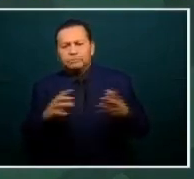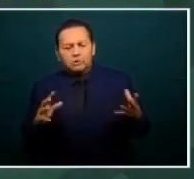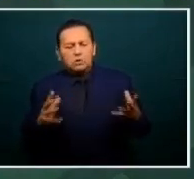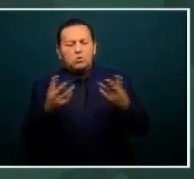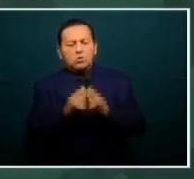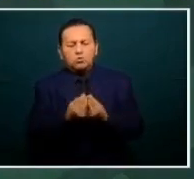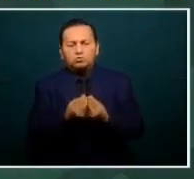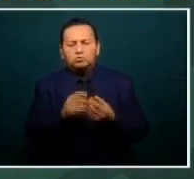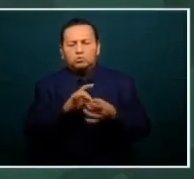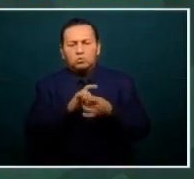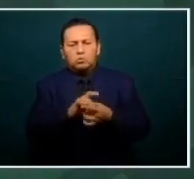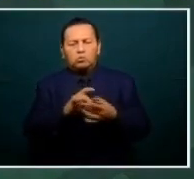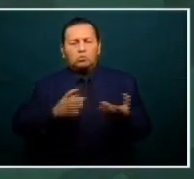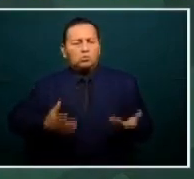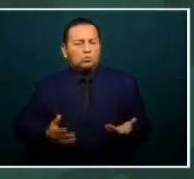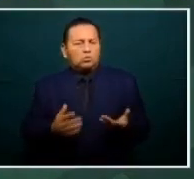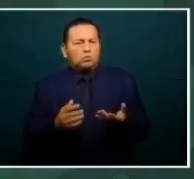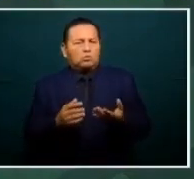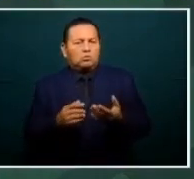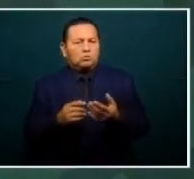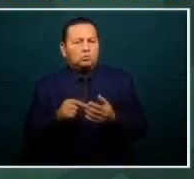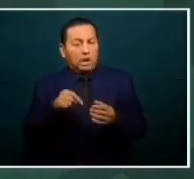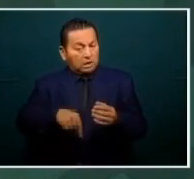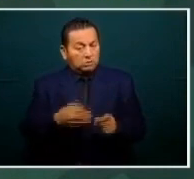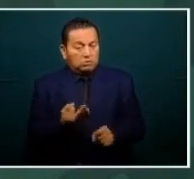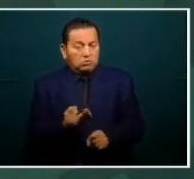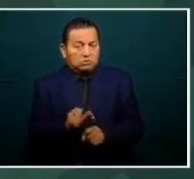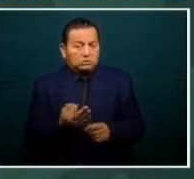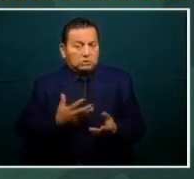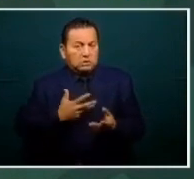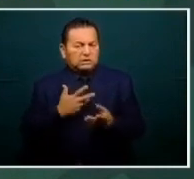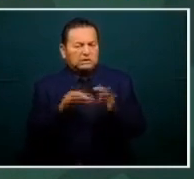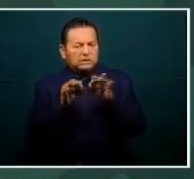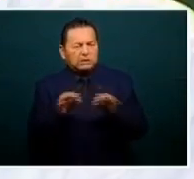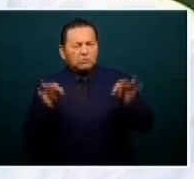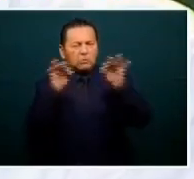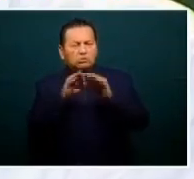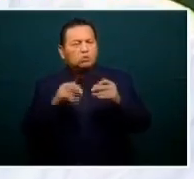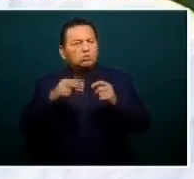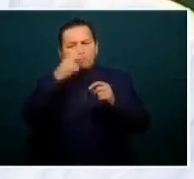Mexicans are united or will be united